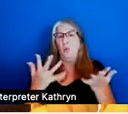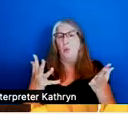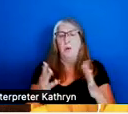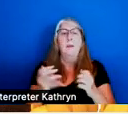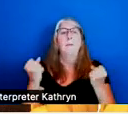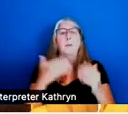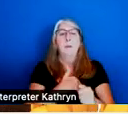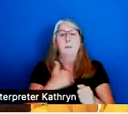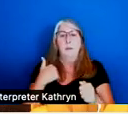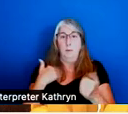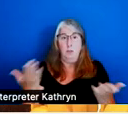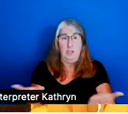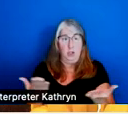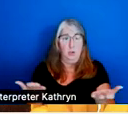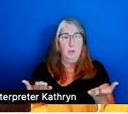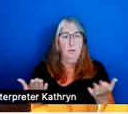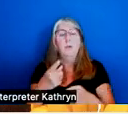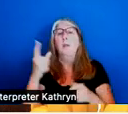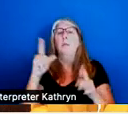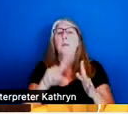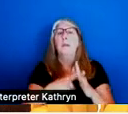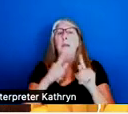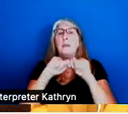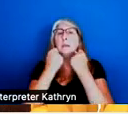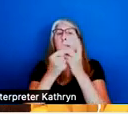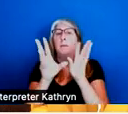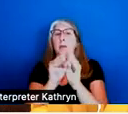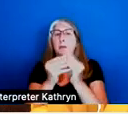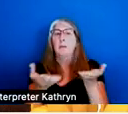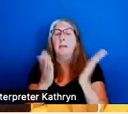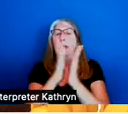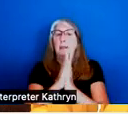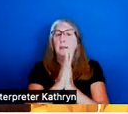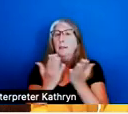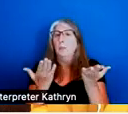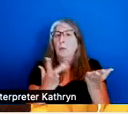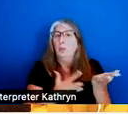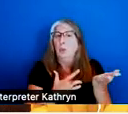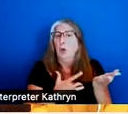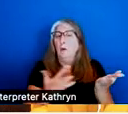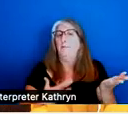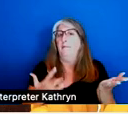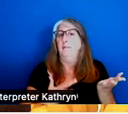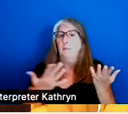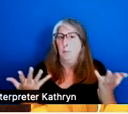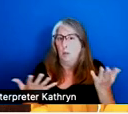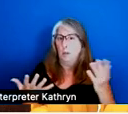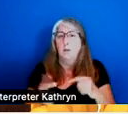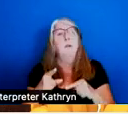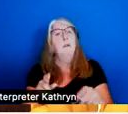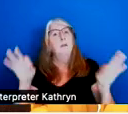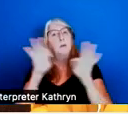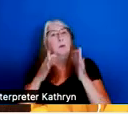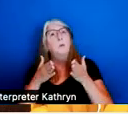members of our team who are here. They begin the team meetings by asking, what is your heart feeling? This is a critical